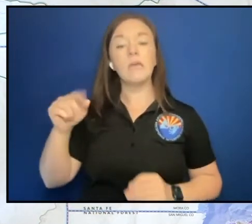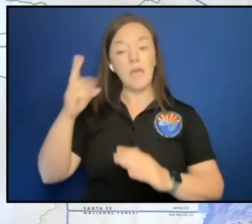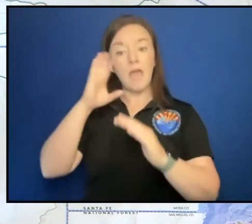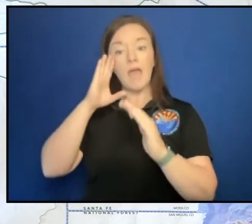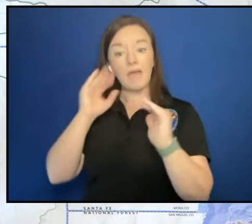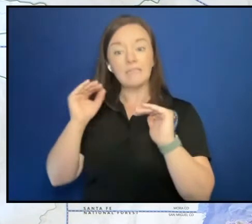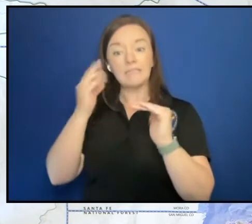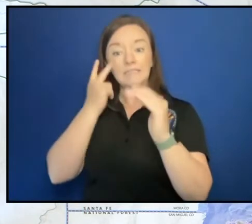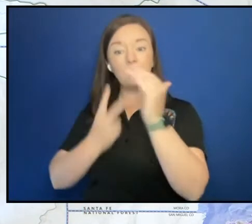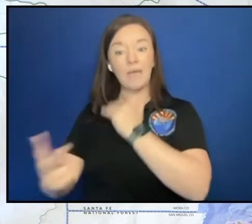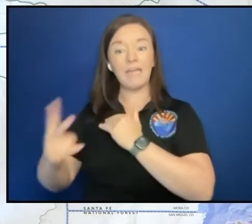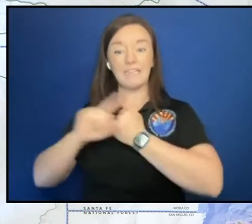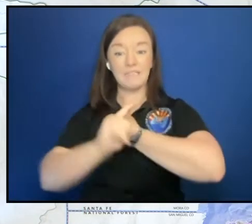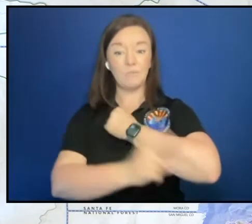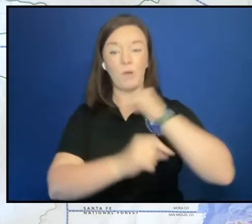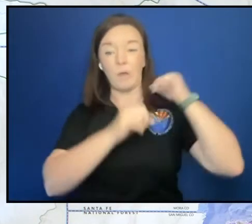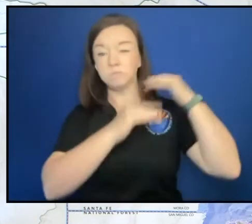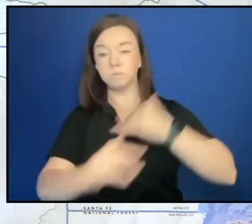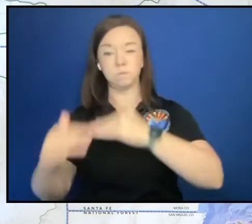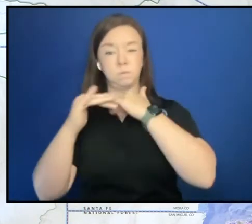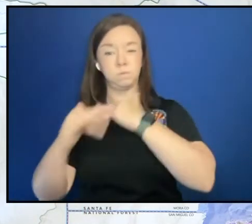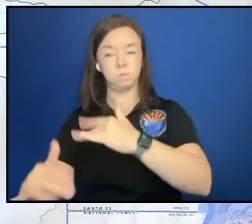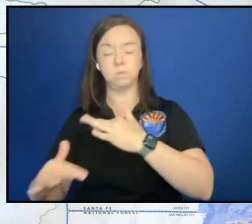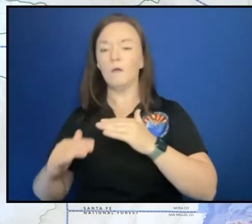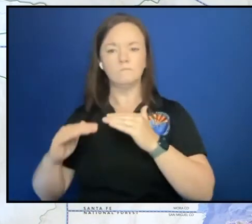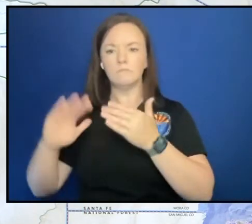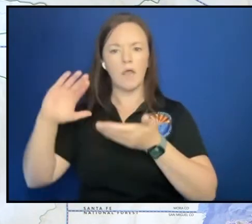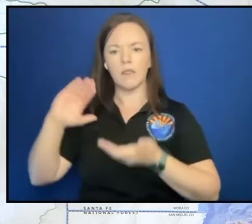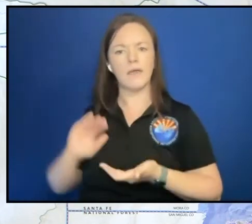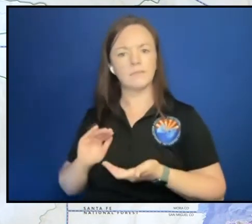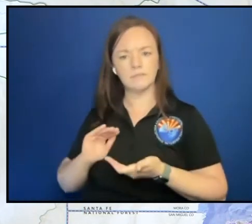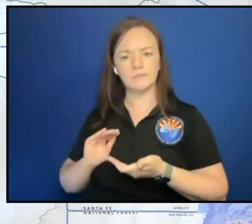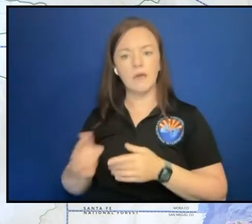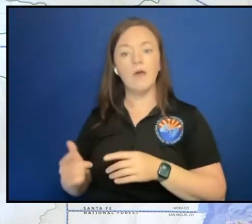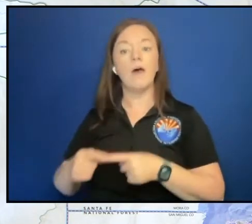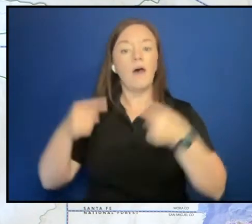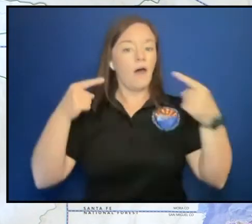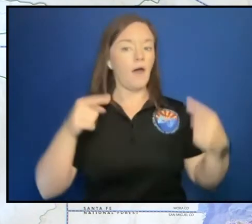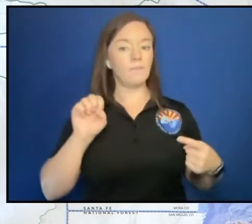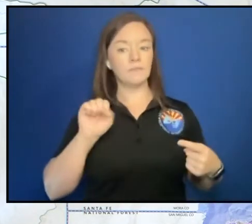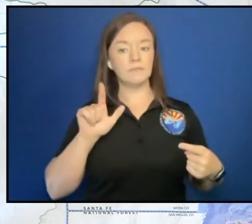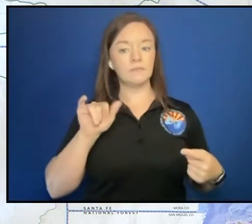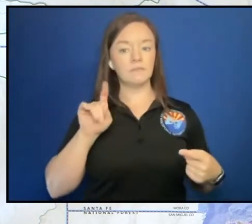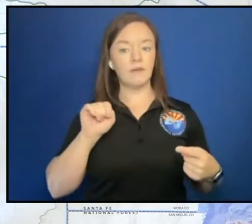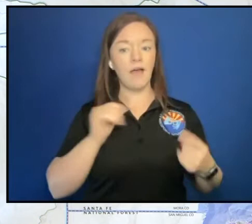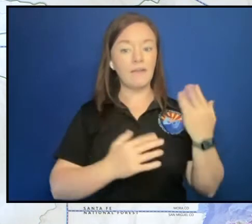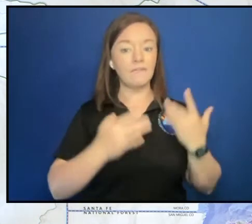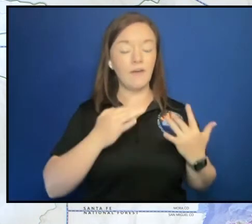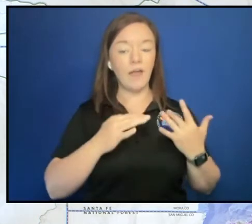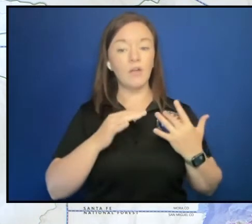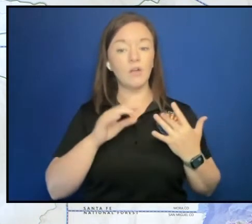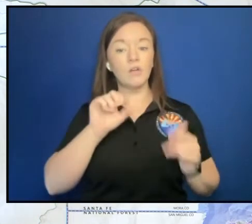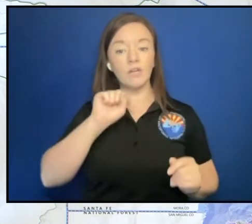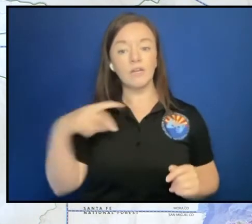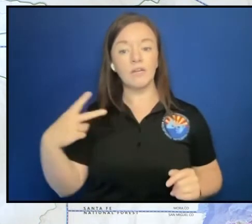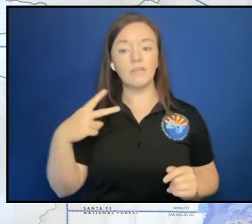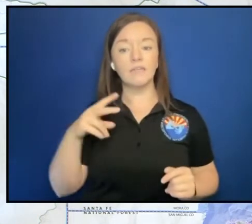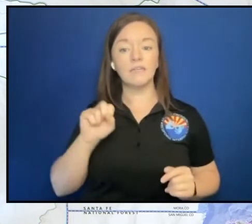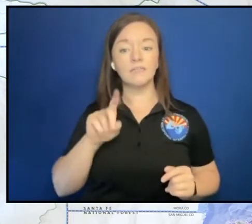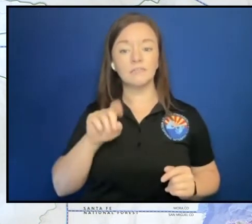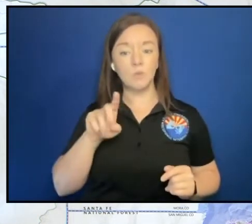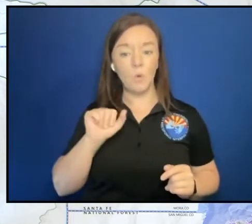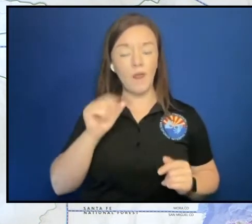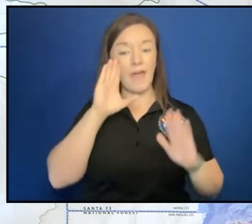occurred. And then I can think of the Slide Fire in Sedona, where what they anticipated in debris flow was far greater than what